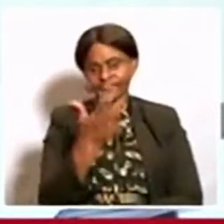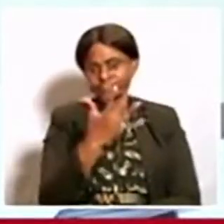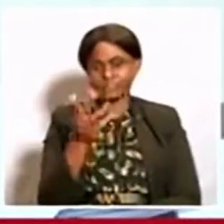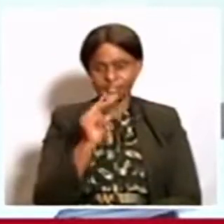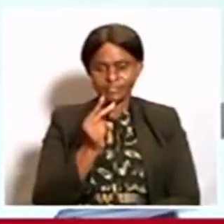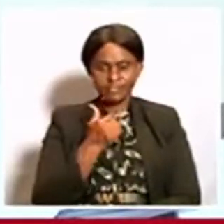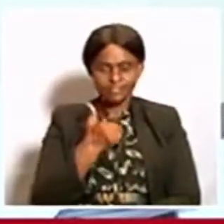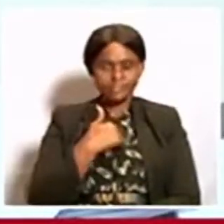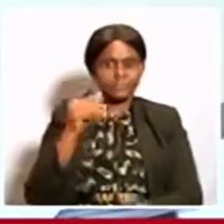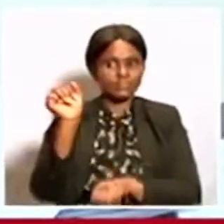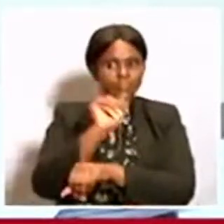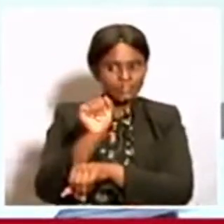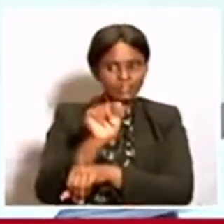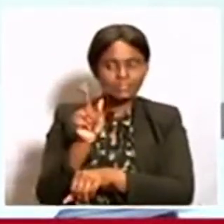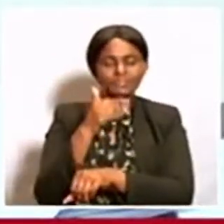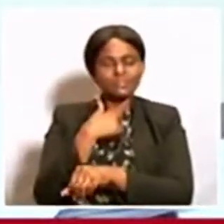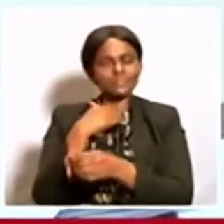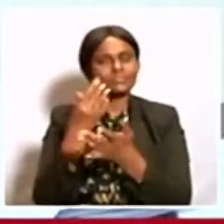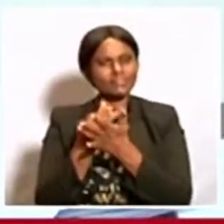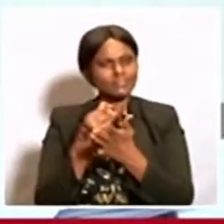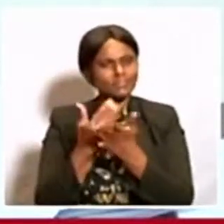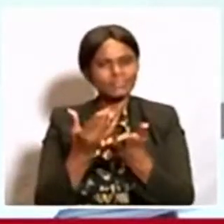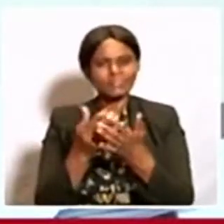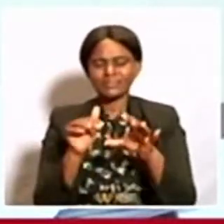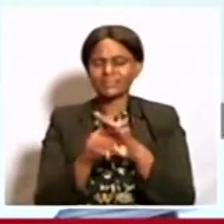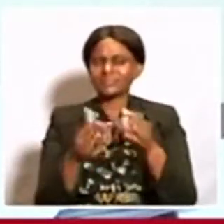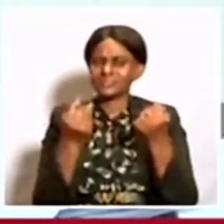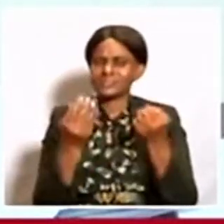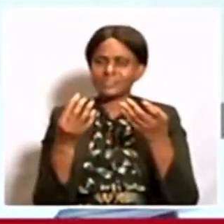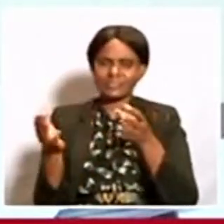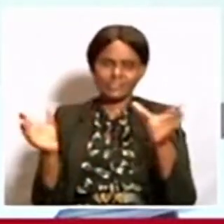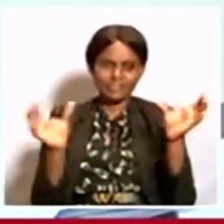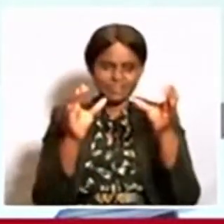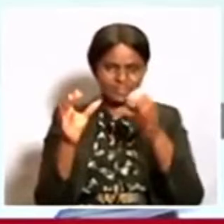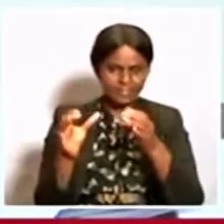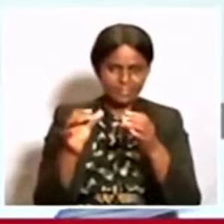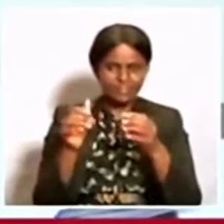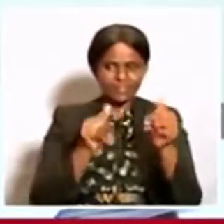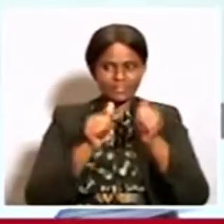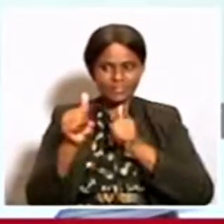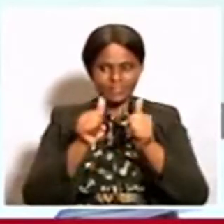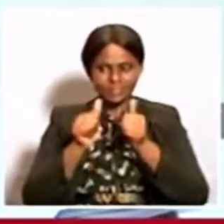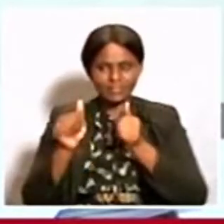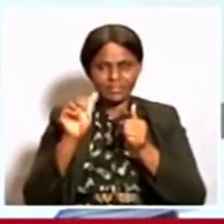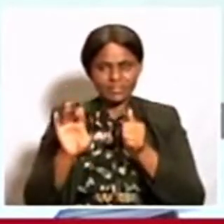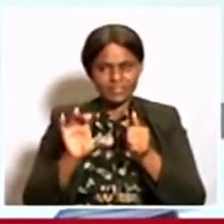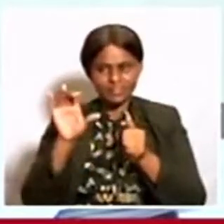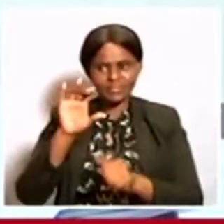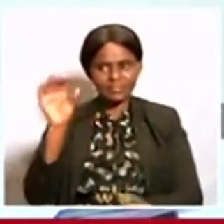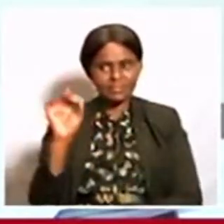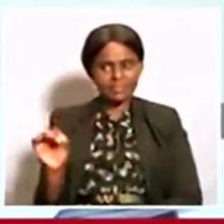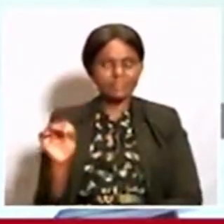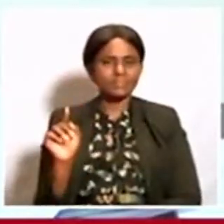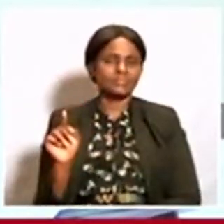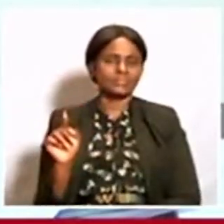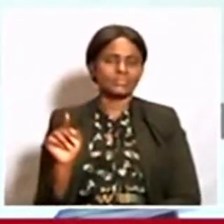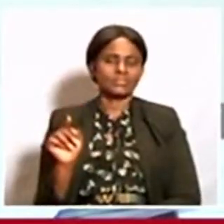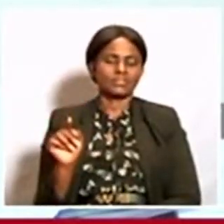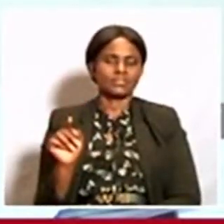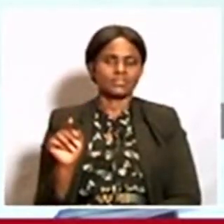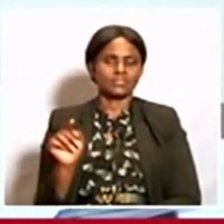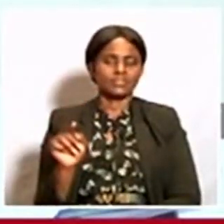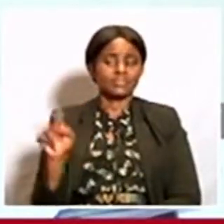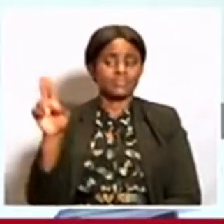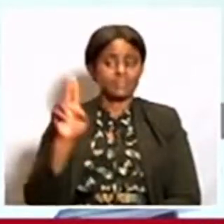have the vehicle, you have the monies. In most of these councils, the administrative component